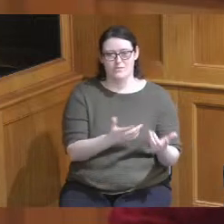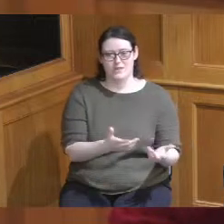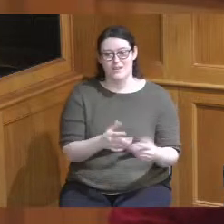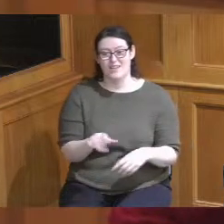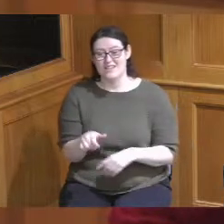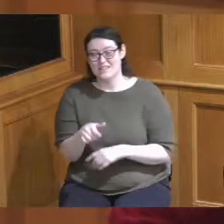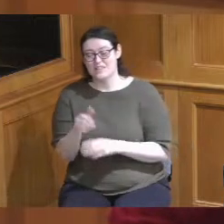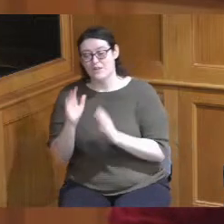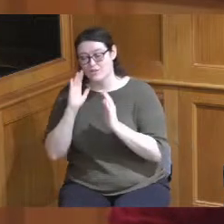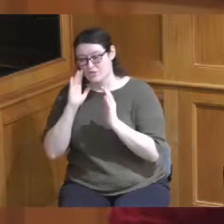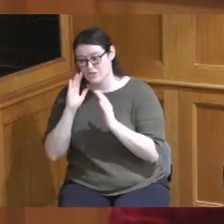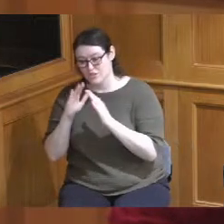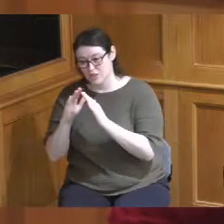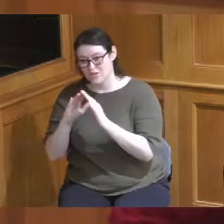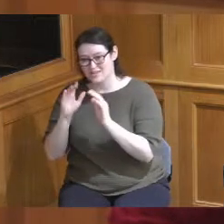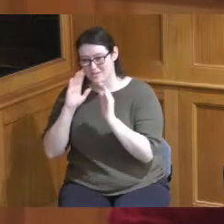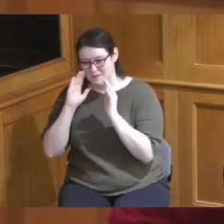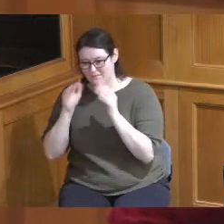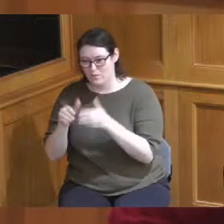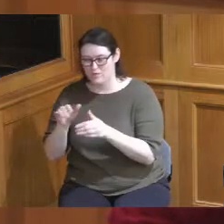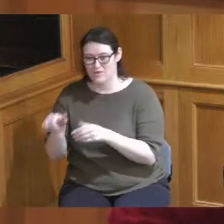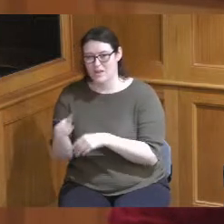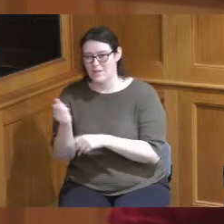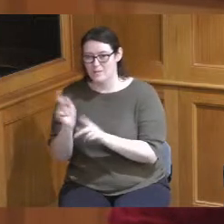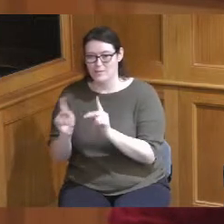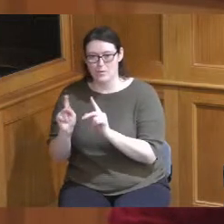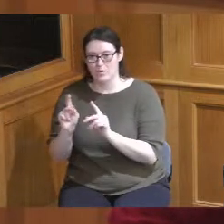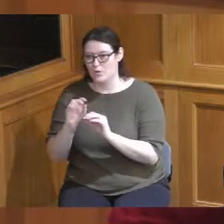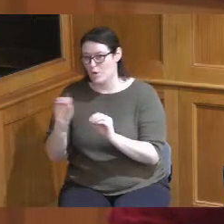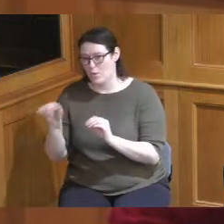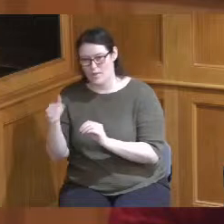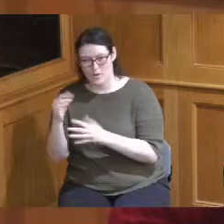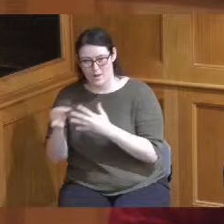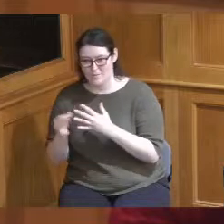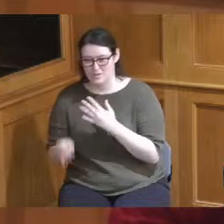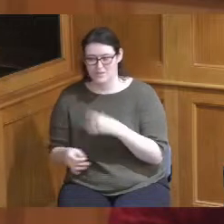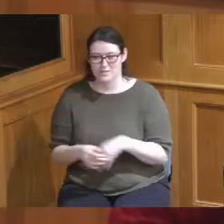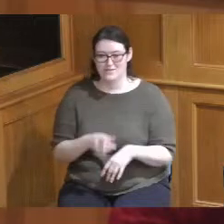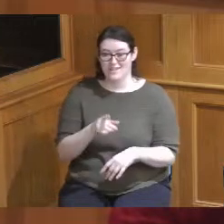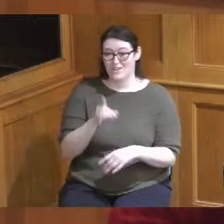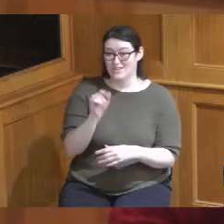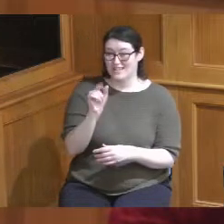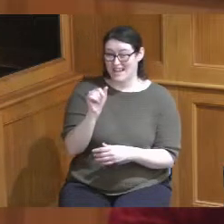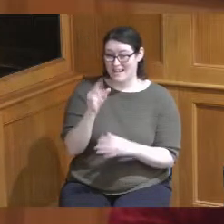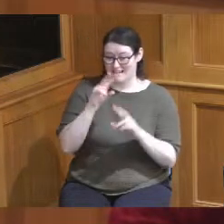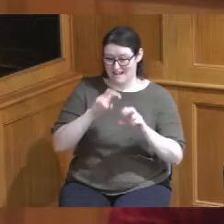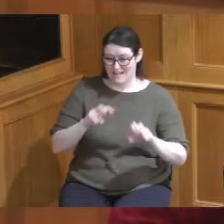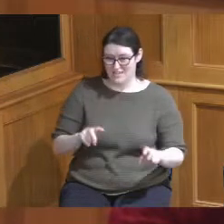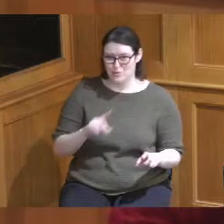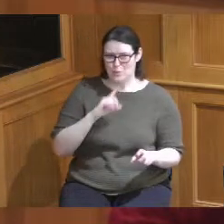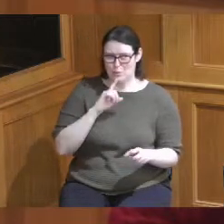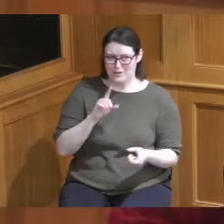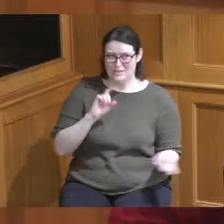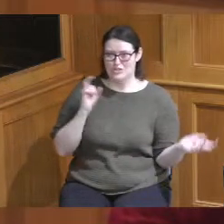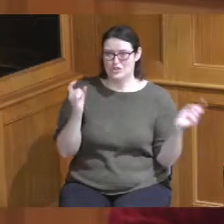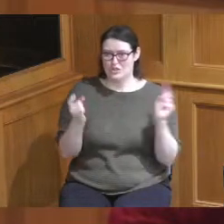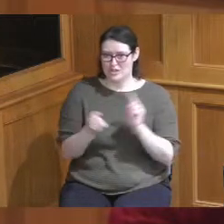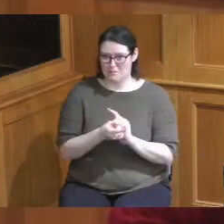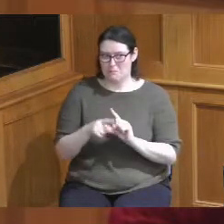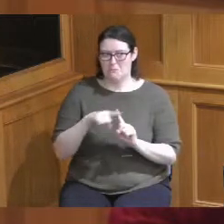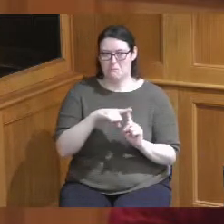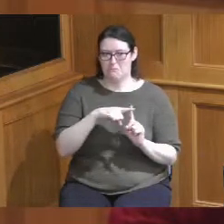alternatives. Additionally, their use of preventative data analysis is a game changer. By identifying the factors that lead to